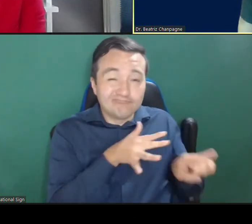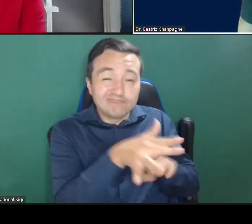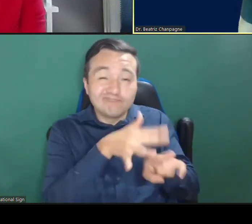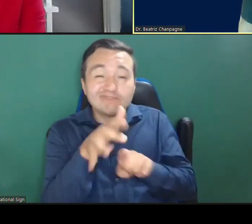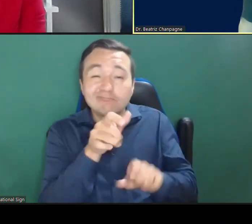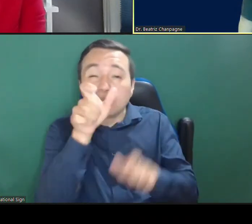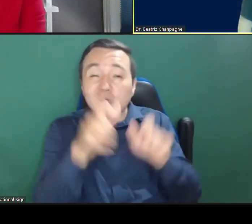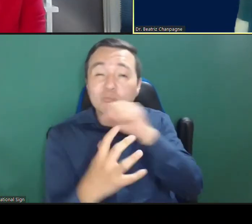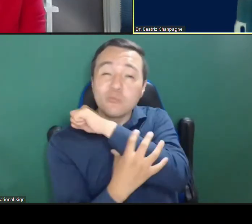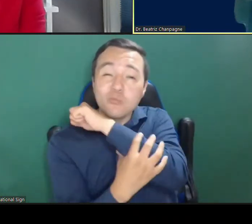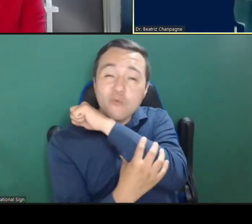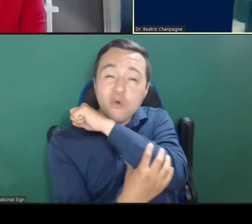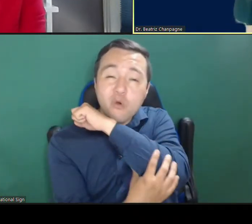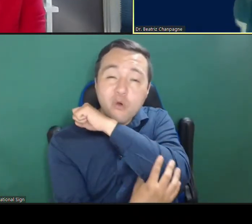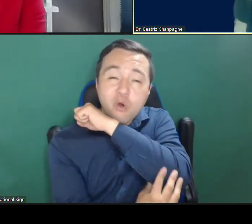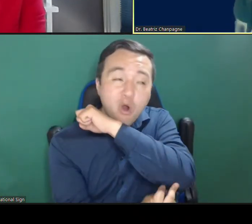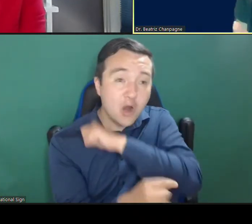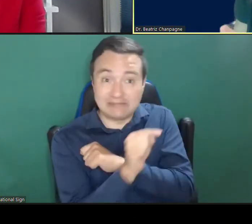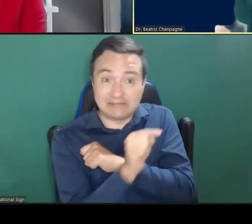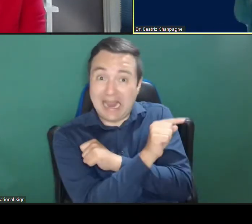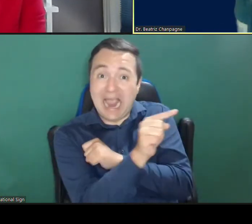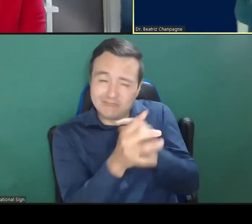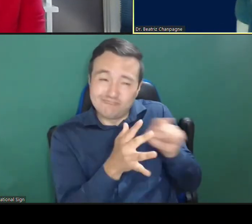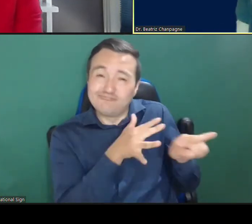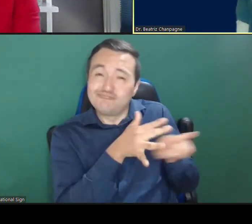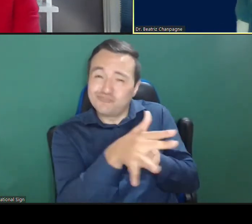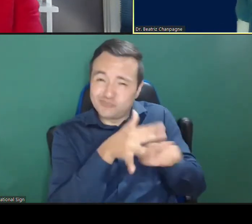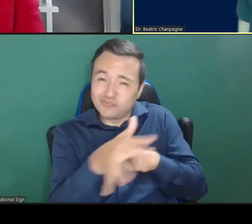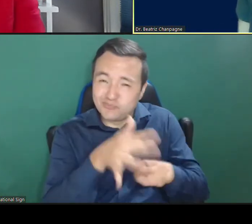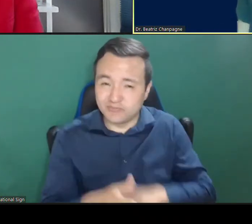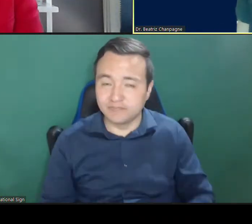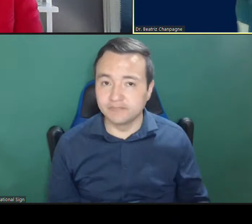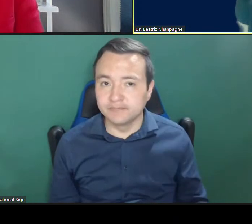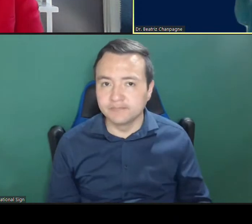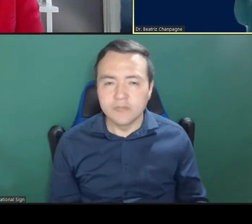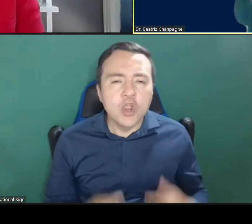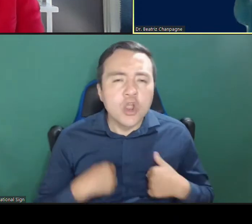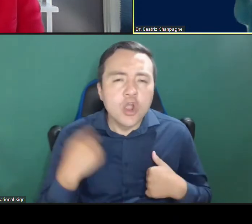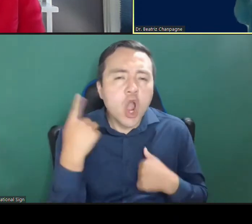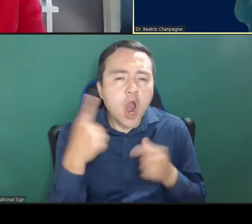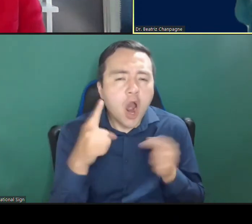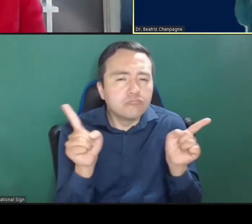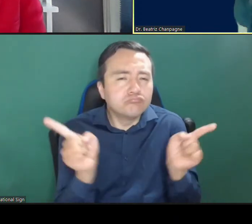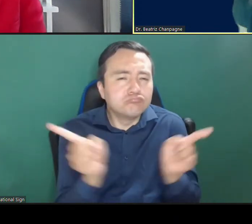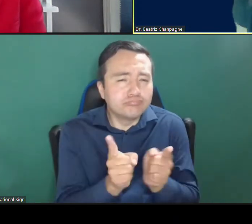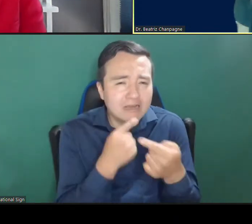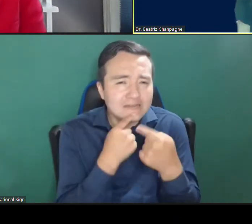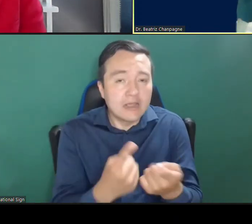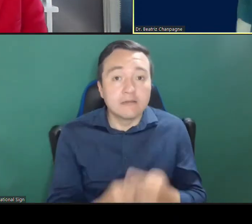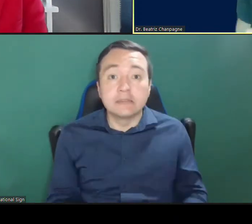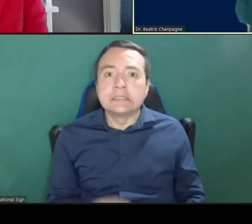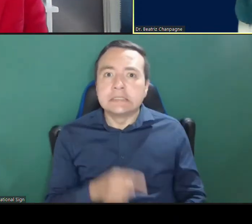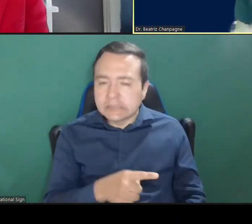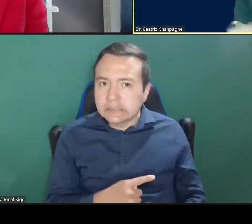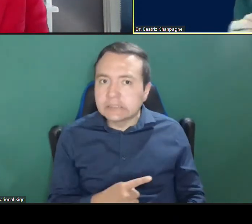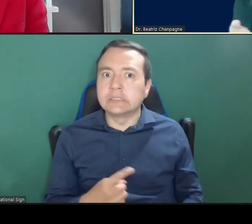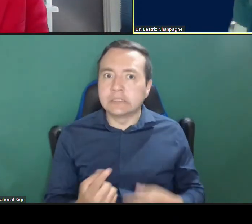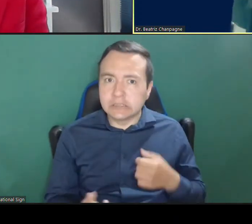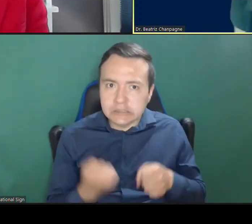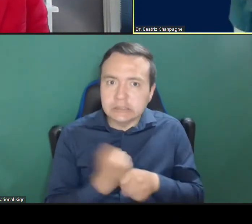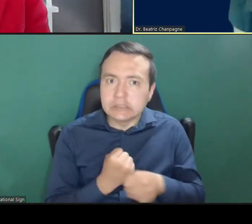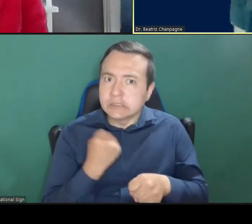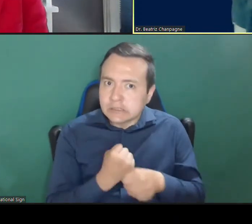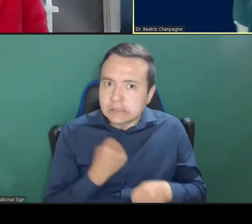it affects the most vulnerable people, particularly the poorest people. So just by way of summary,